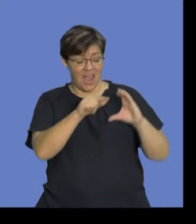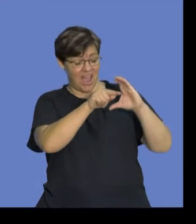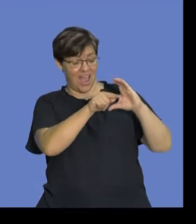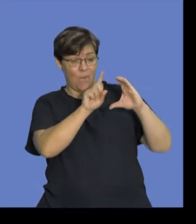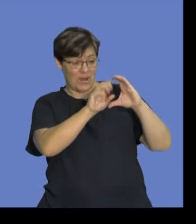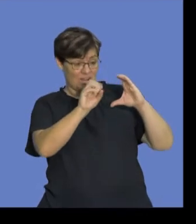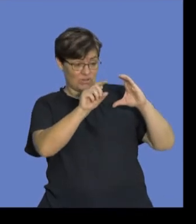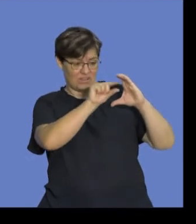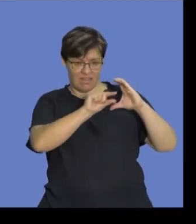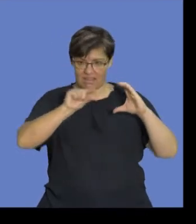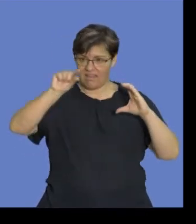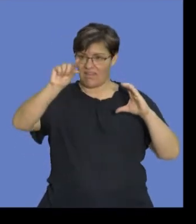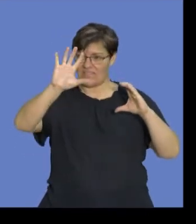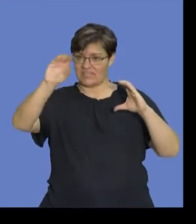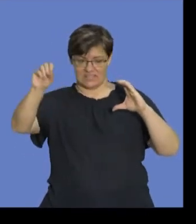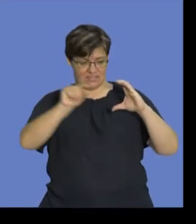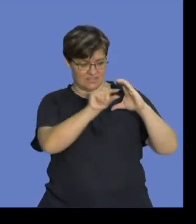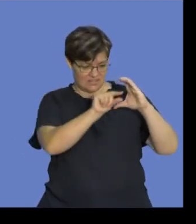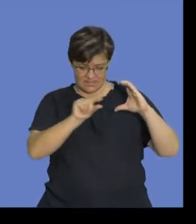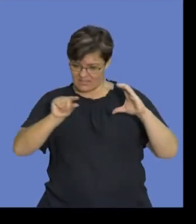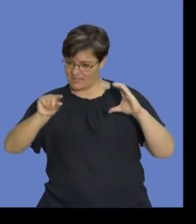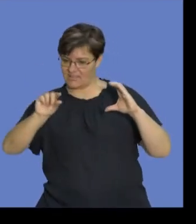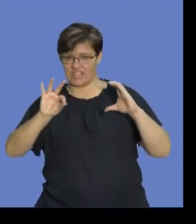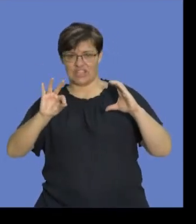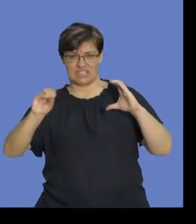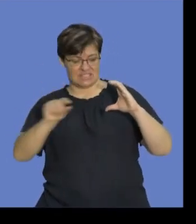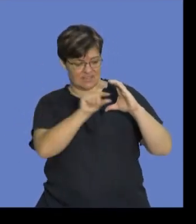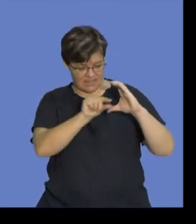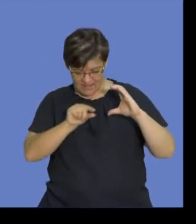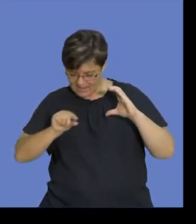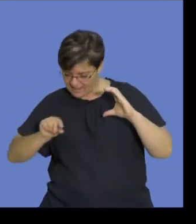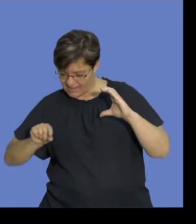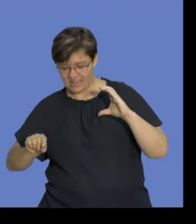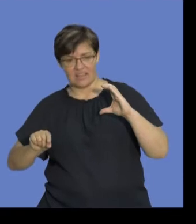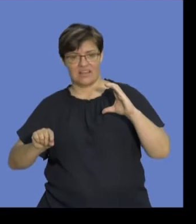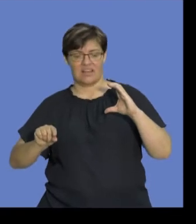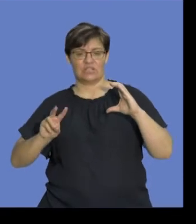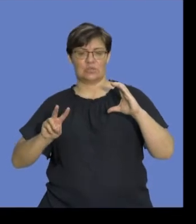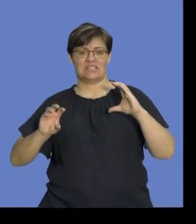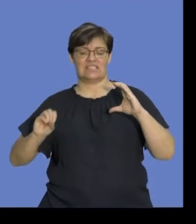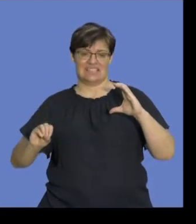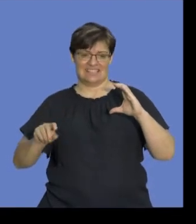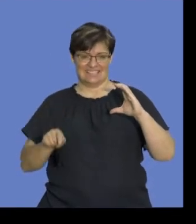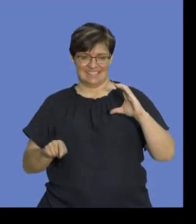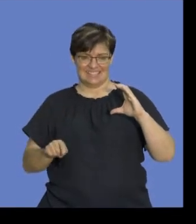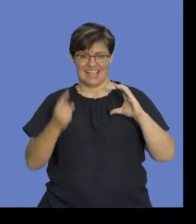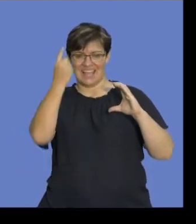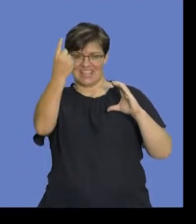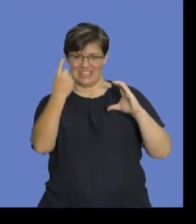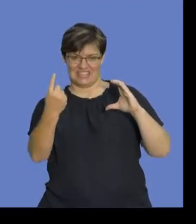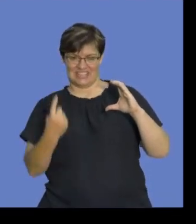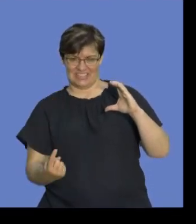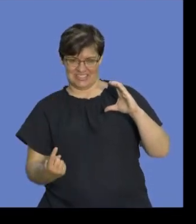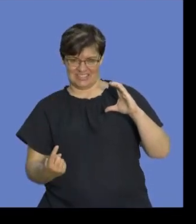50 to the factory, 30 to selling and distribution, and 20 to my